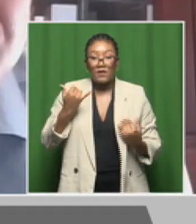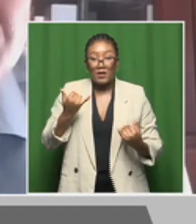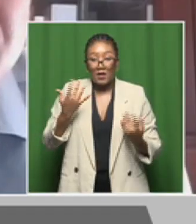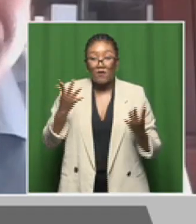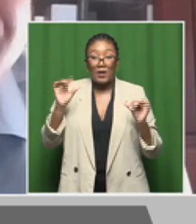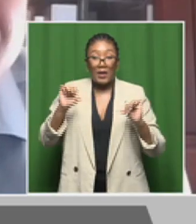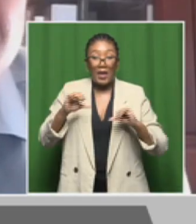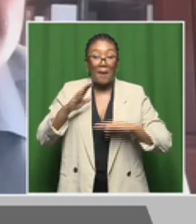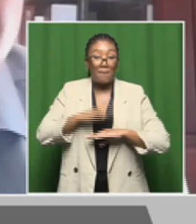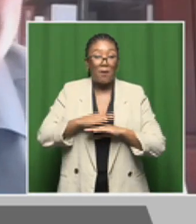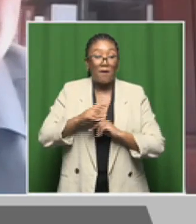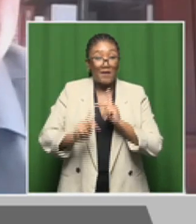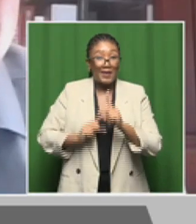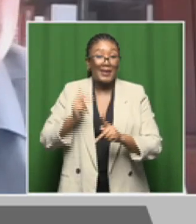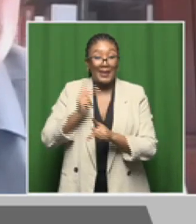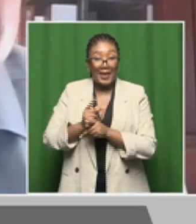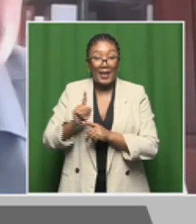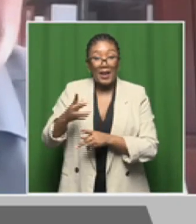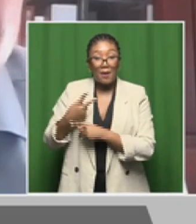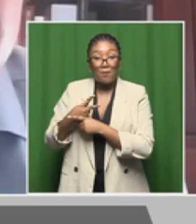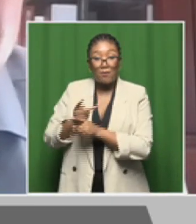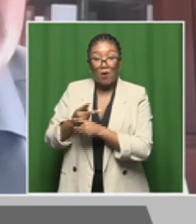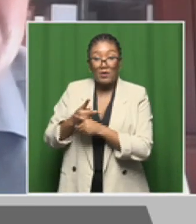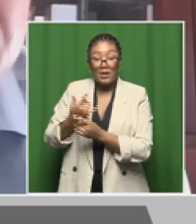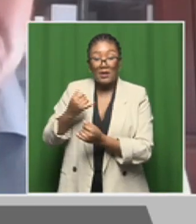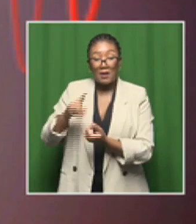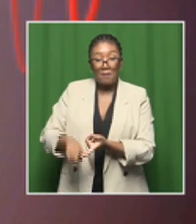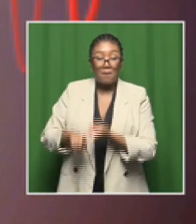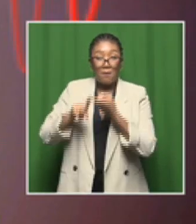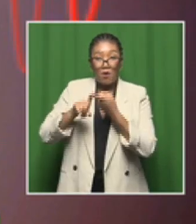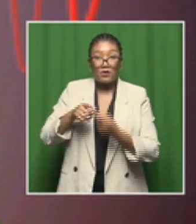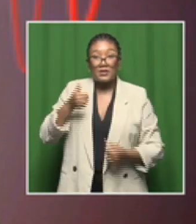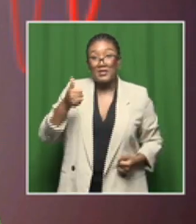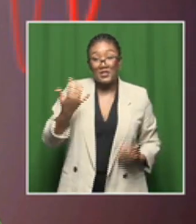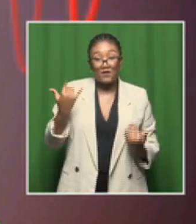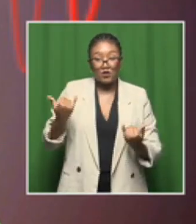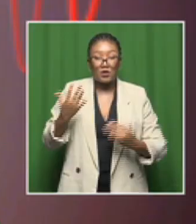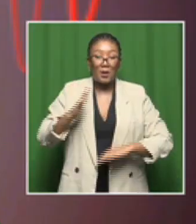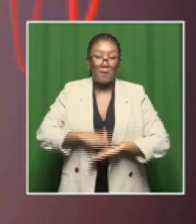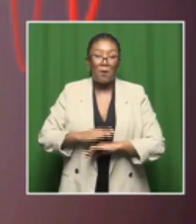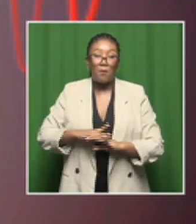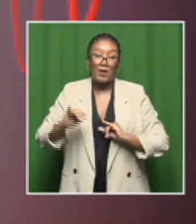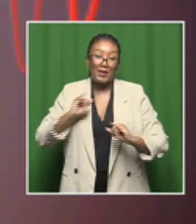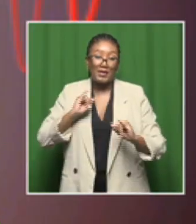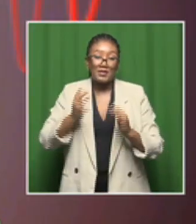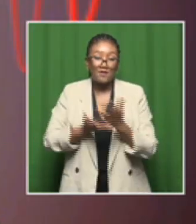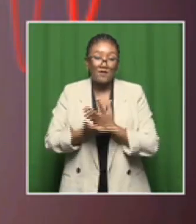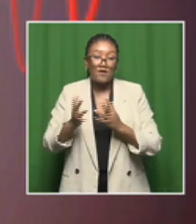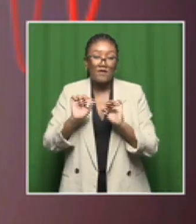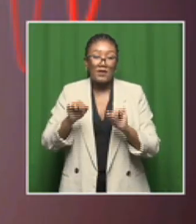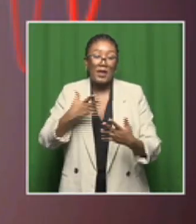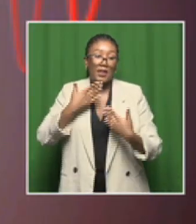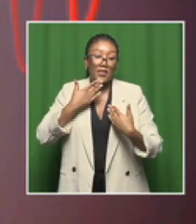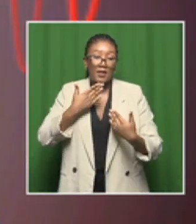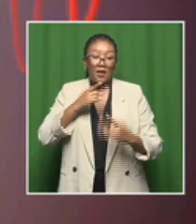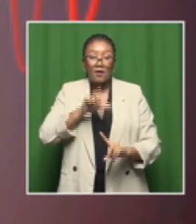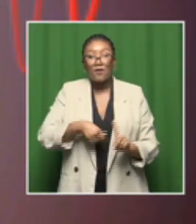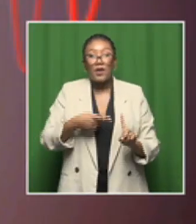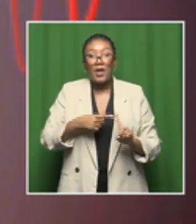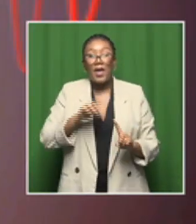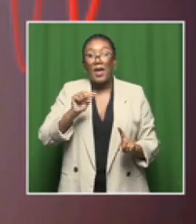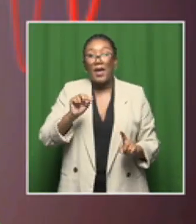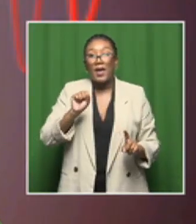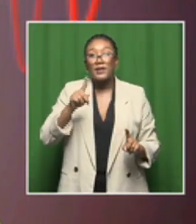the actual products that are available. So let's put it on pause there for today. But thank you so much, Aspen Pharmacare's Group